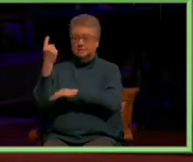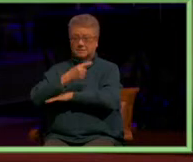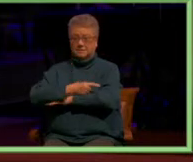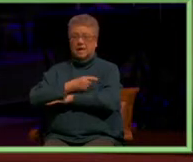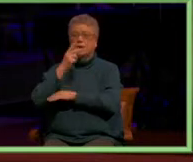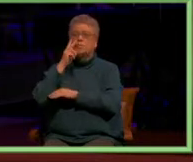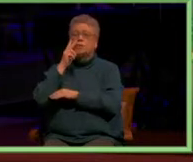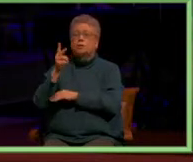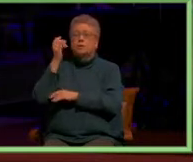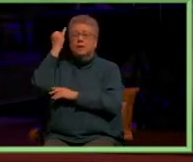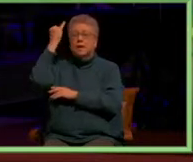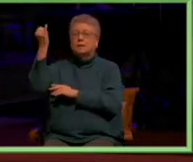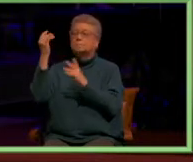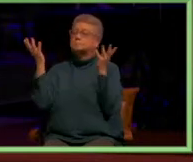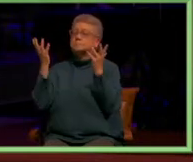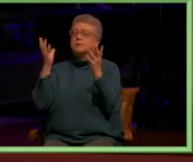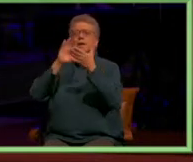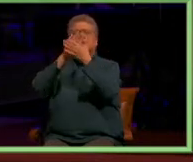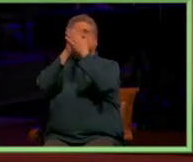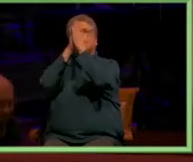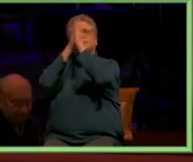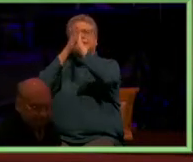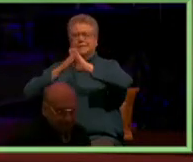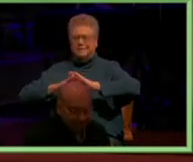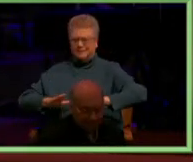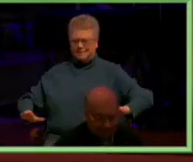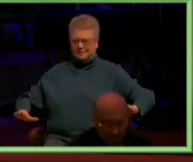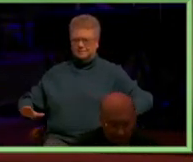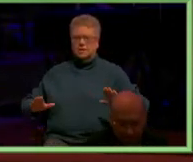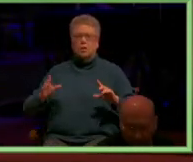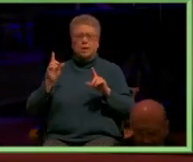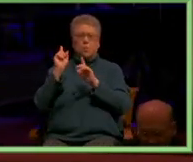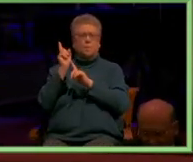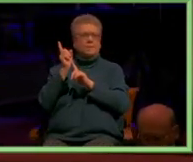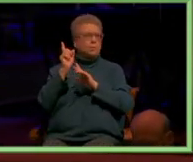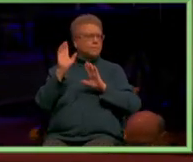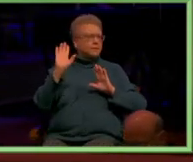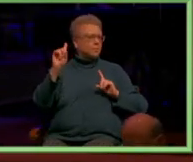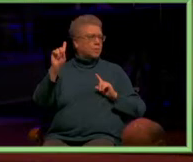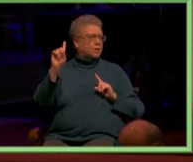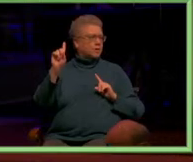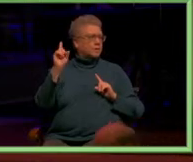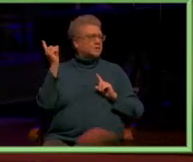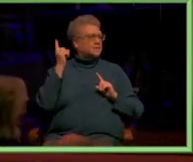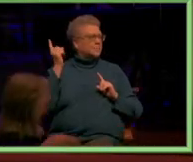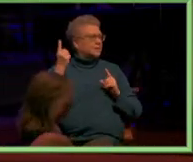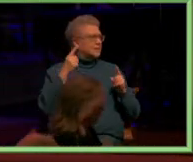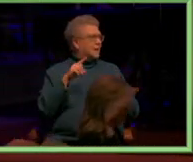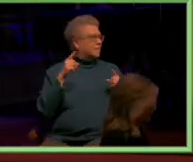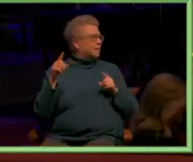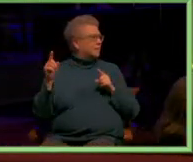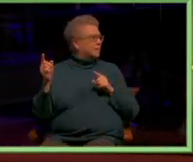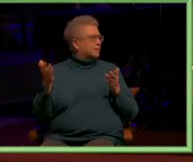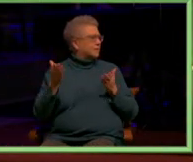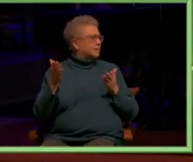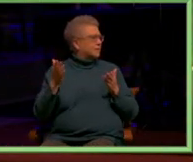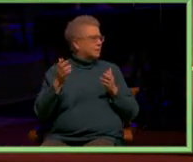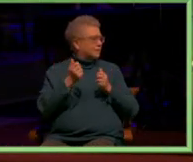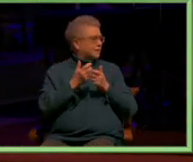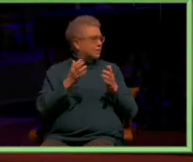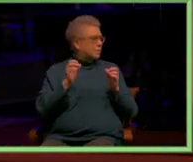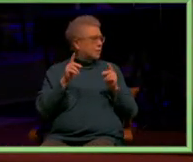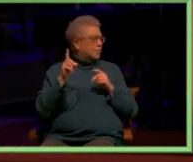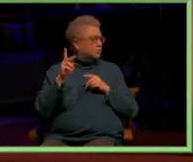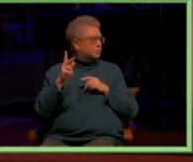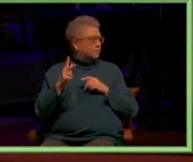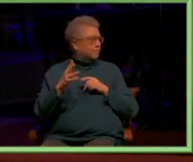we're thankful for that. We're thankful for the privilege of it. Y'all give me just a second. Something's ringing up here. Did that fix it? Hello, 1, 2,